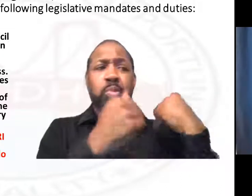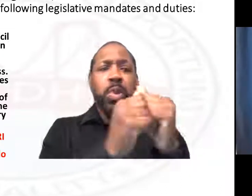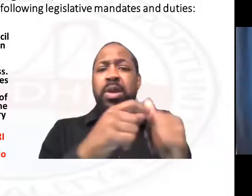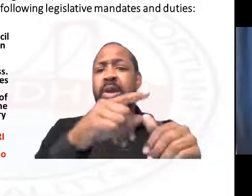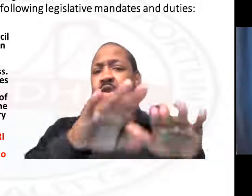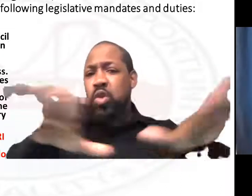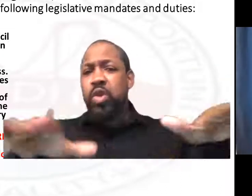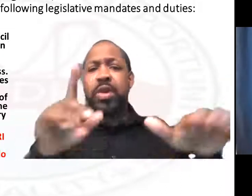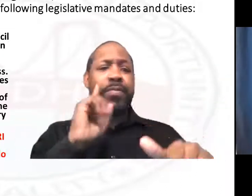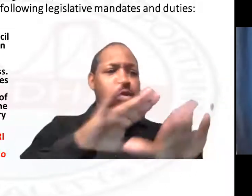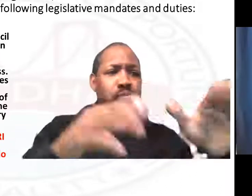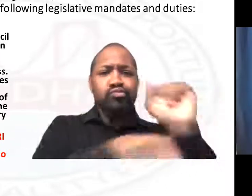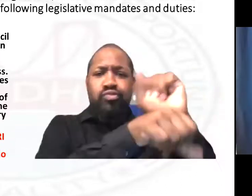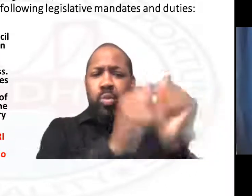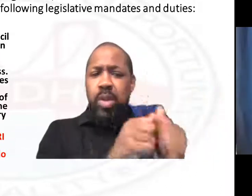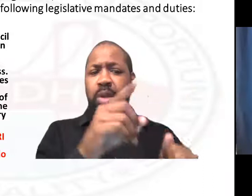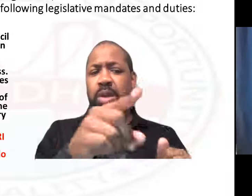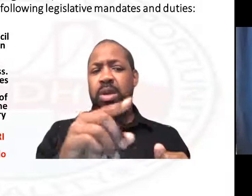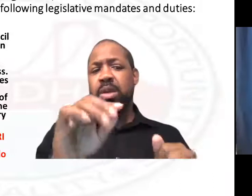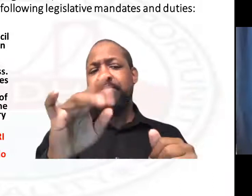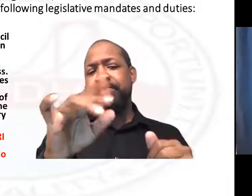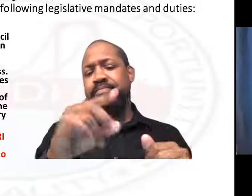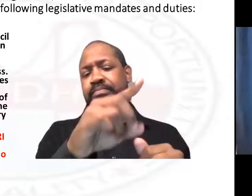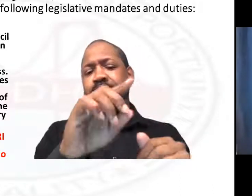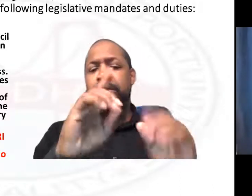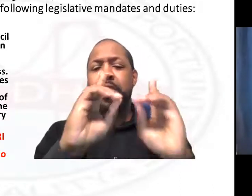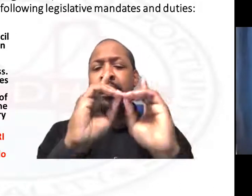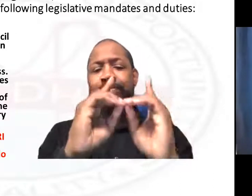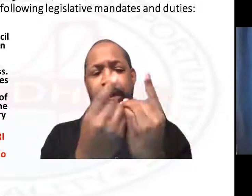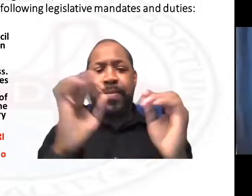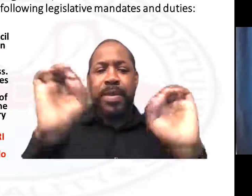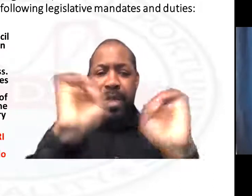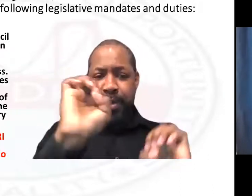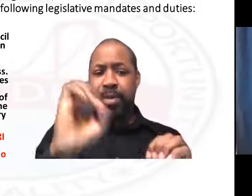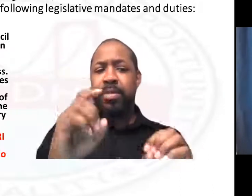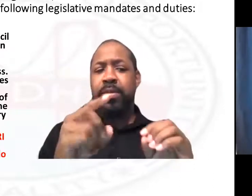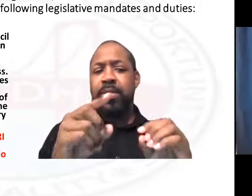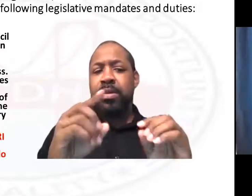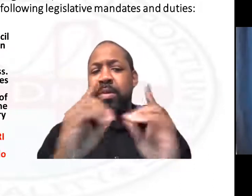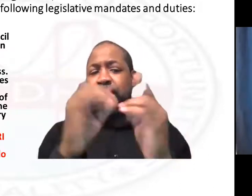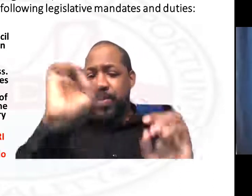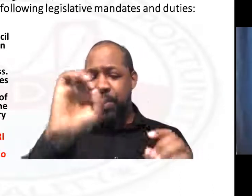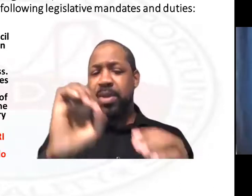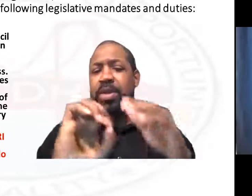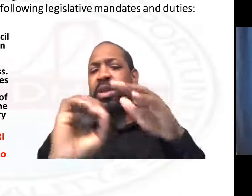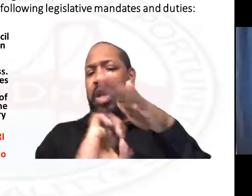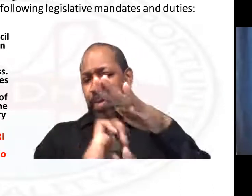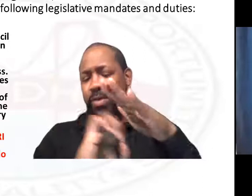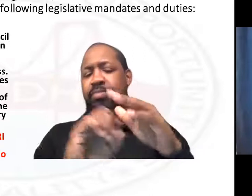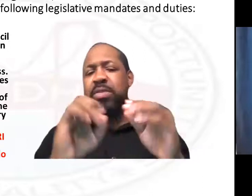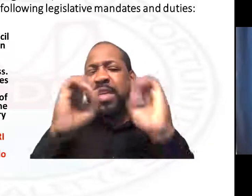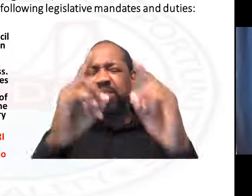point, this is something that has been transferred to the Rhode Island School for the Deaf as working with the Department of